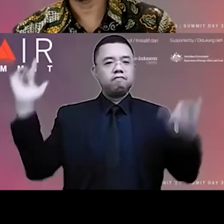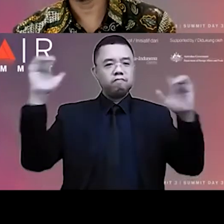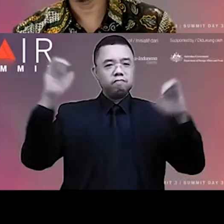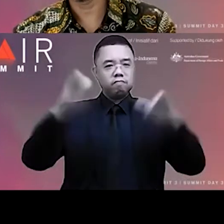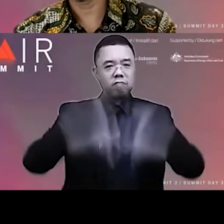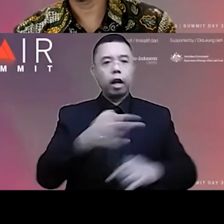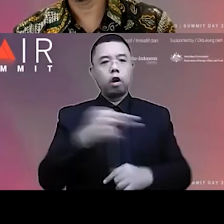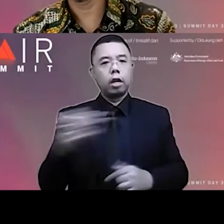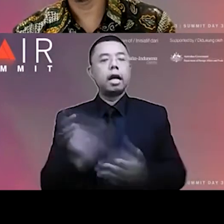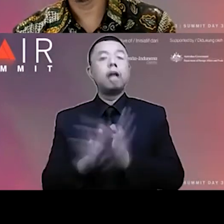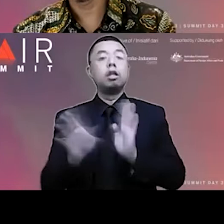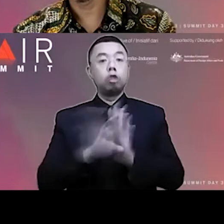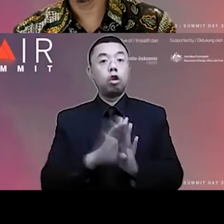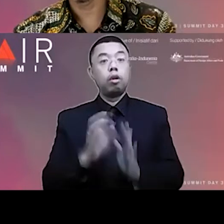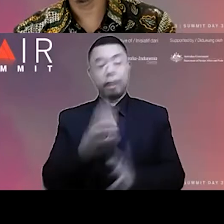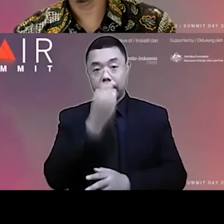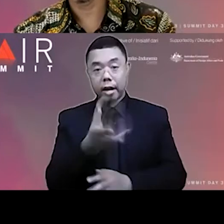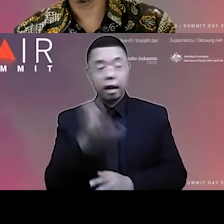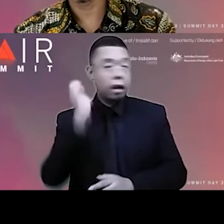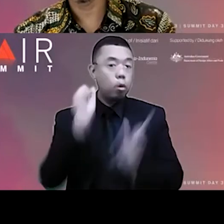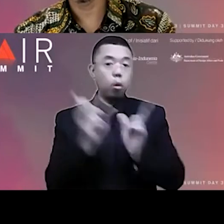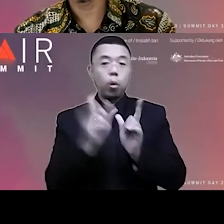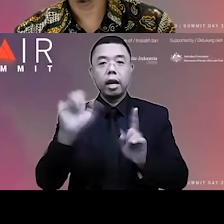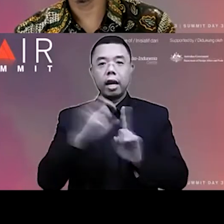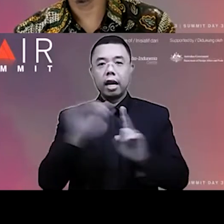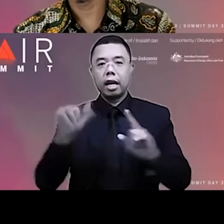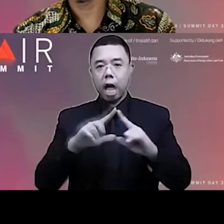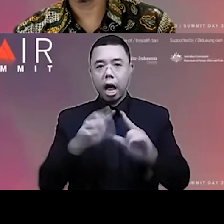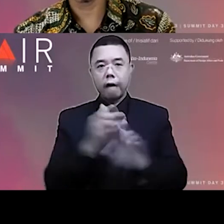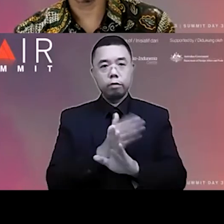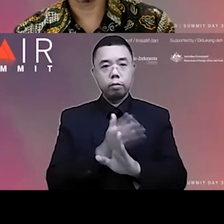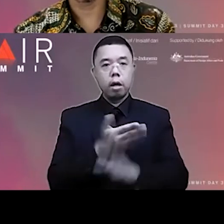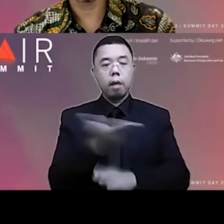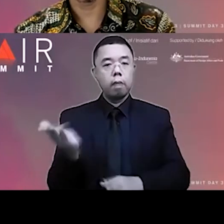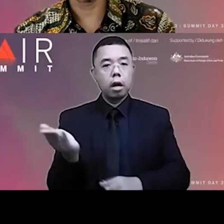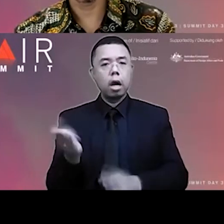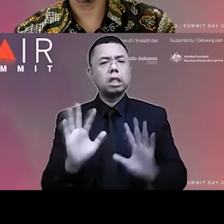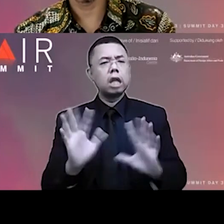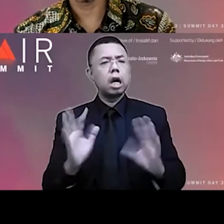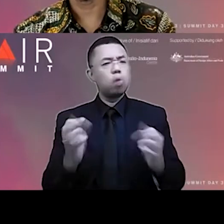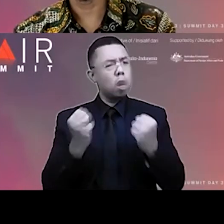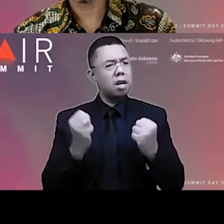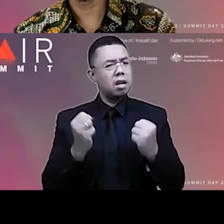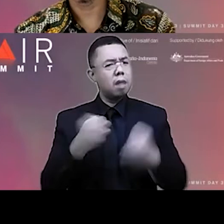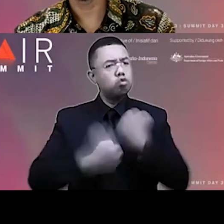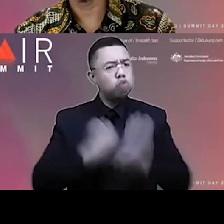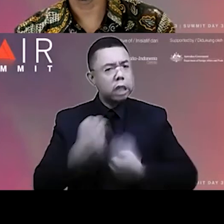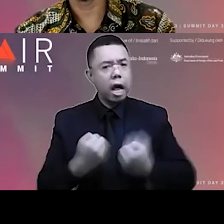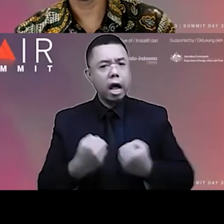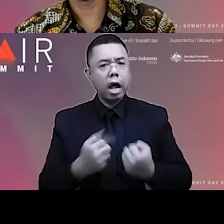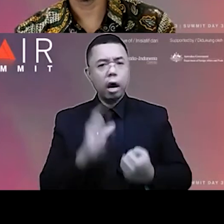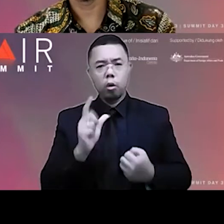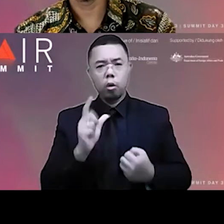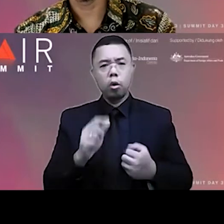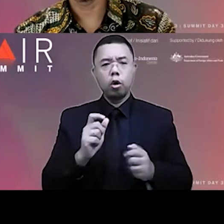that they've been very strong in pursuing the use of that accreditation scheme, the Cleanliness, Health, Safety,